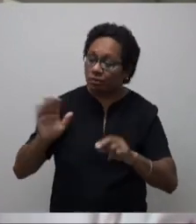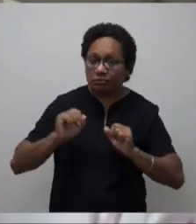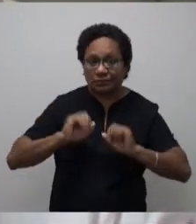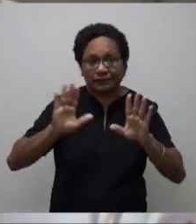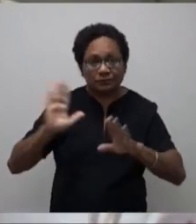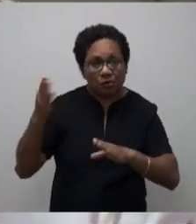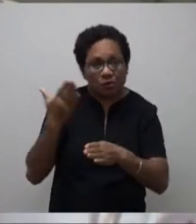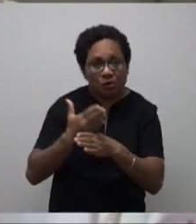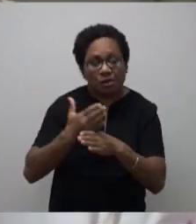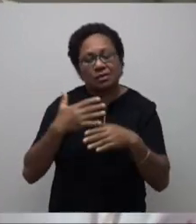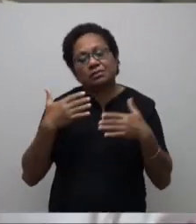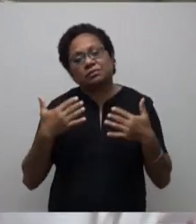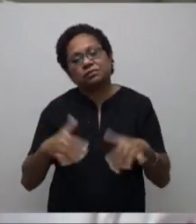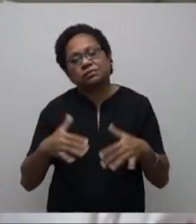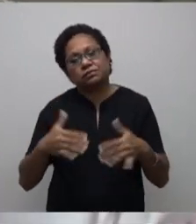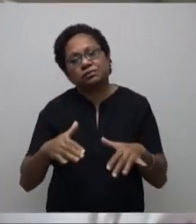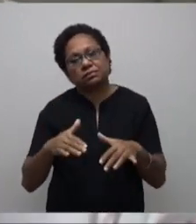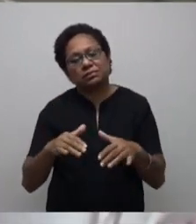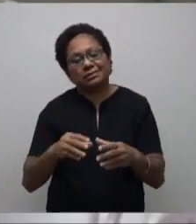have never mattered more.